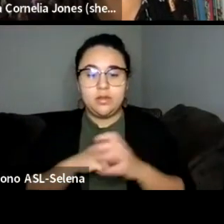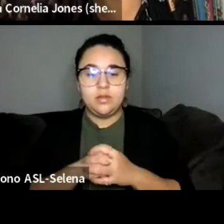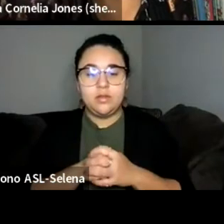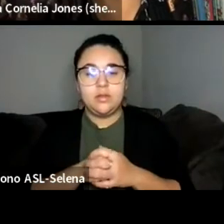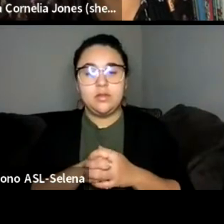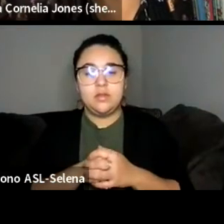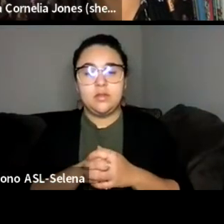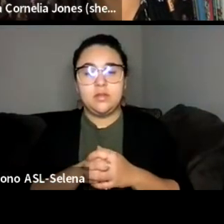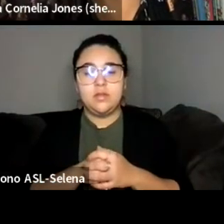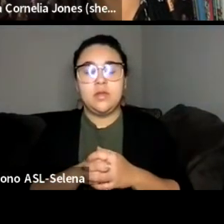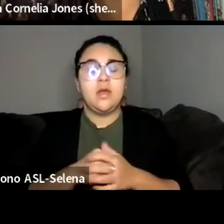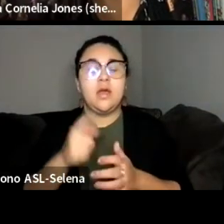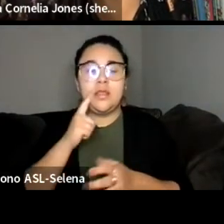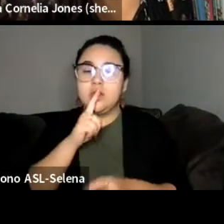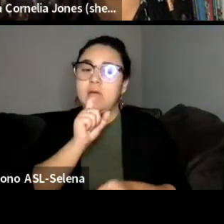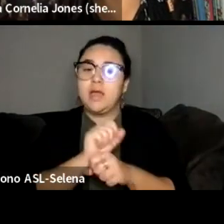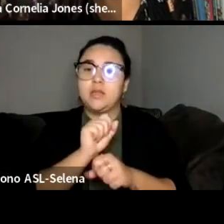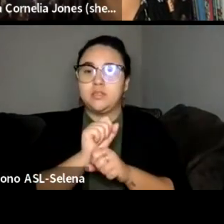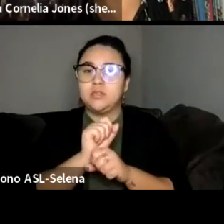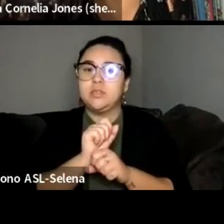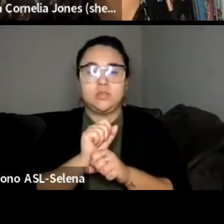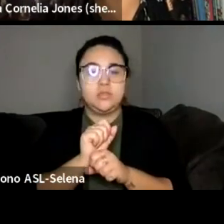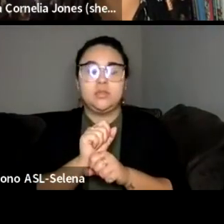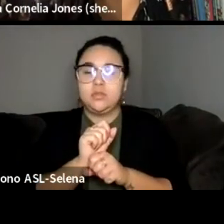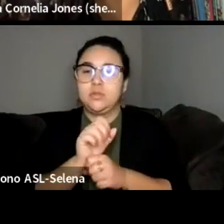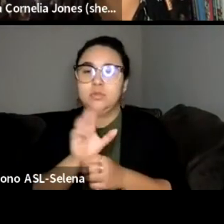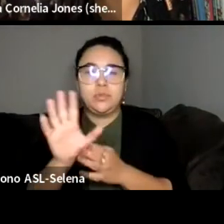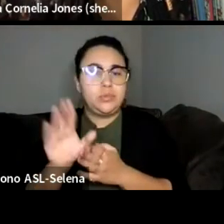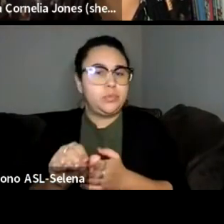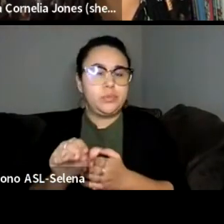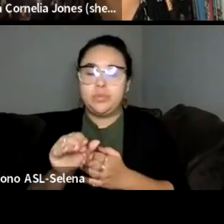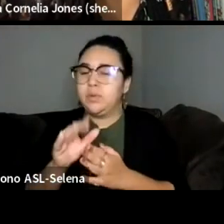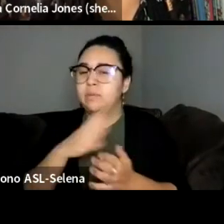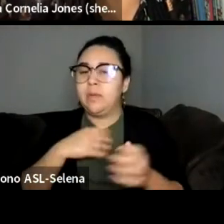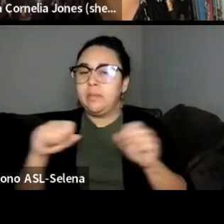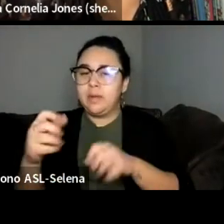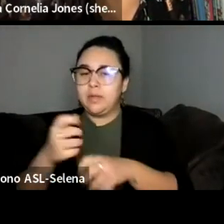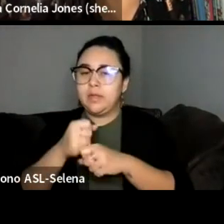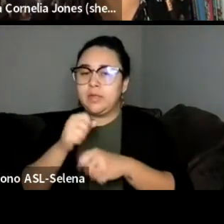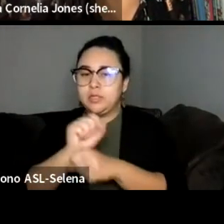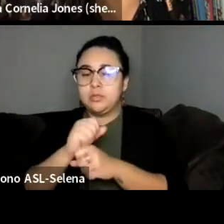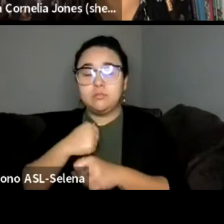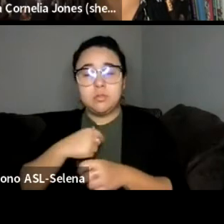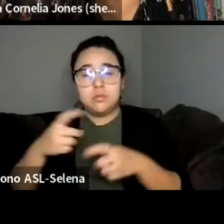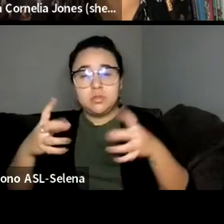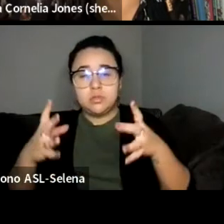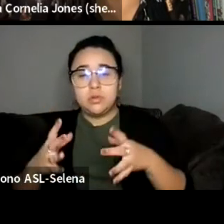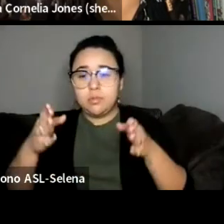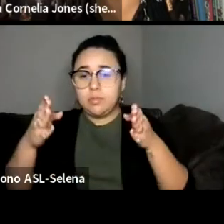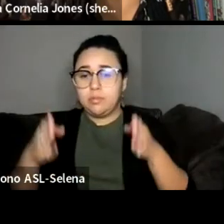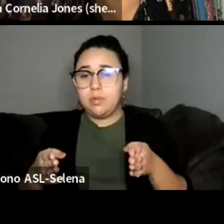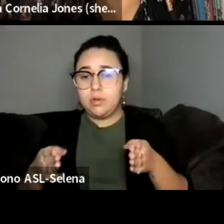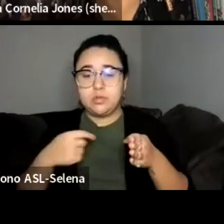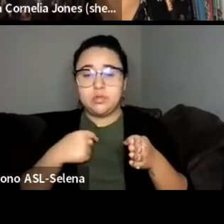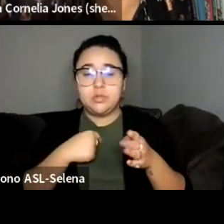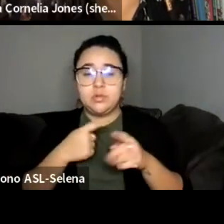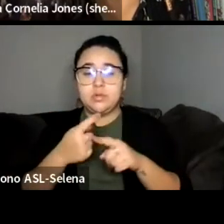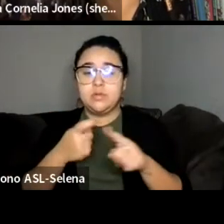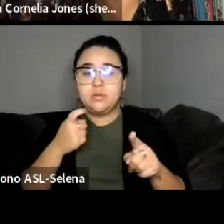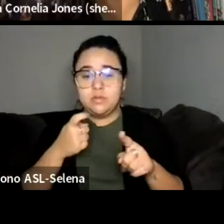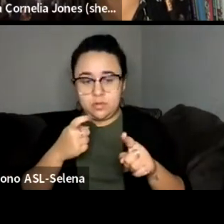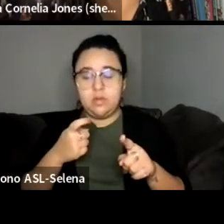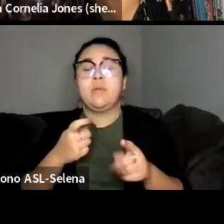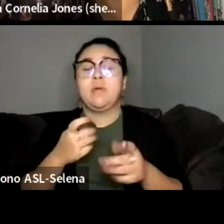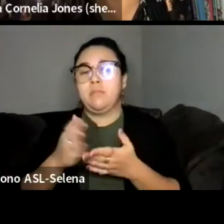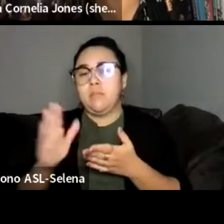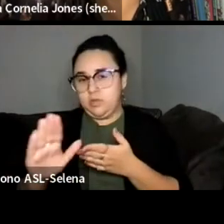absolutely diminish my ability to get jobs, because as a director who's already a person of, you know, from a historically marginalized